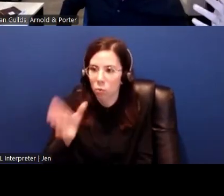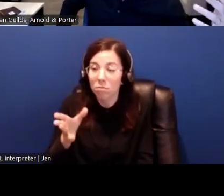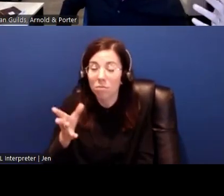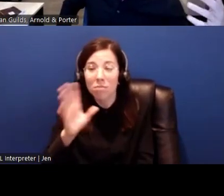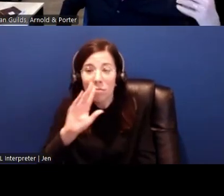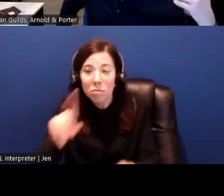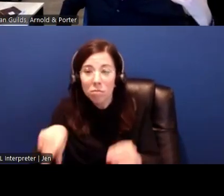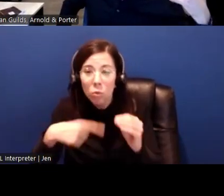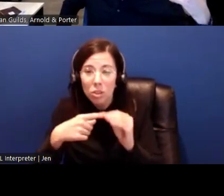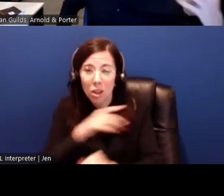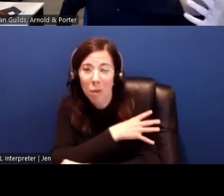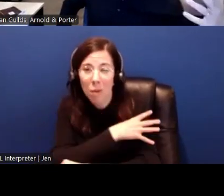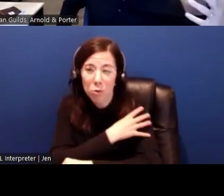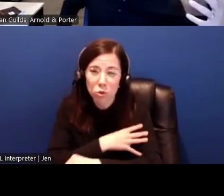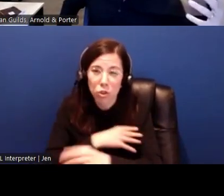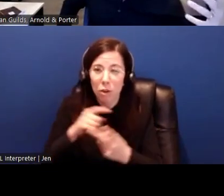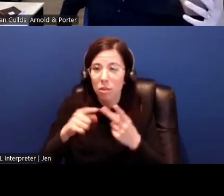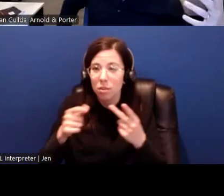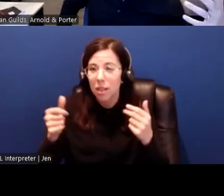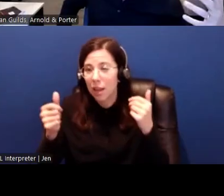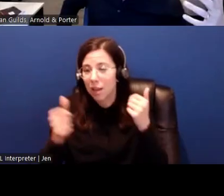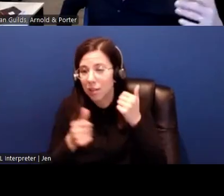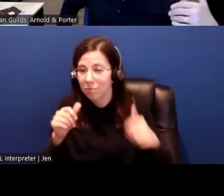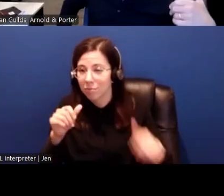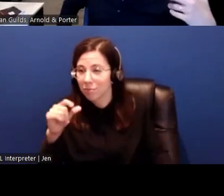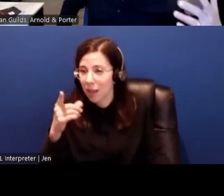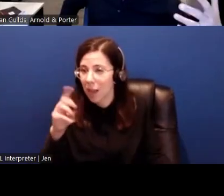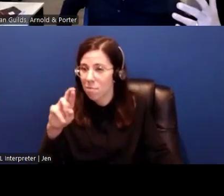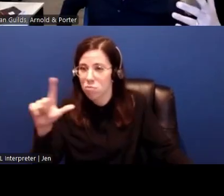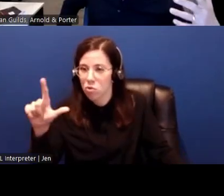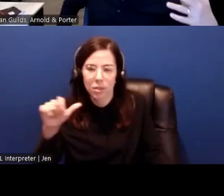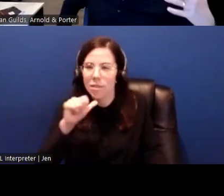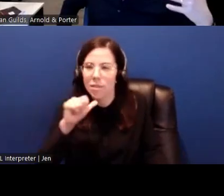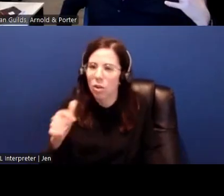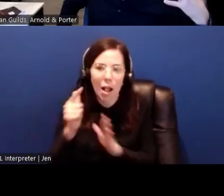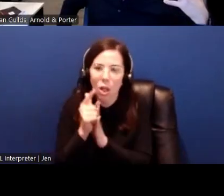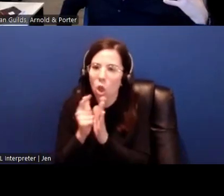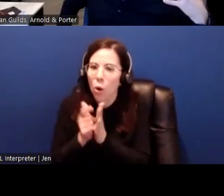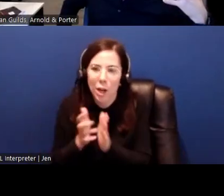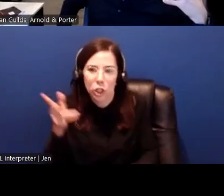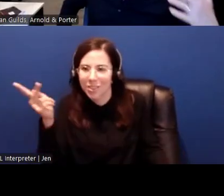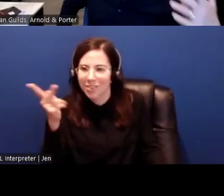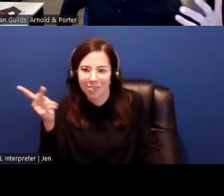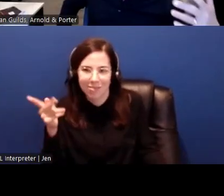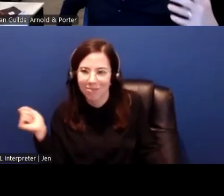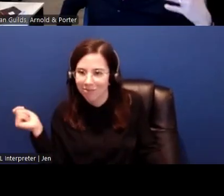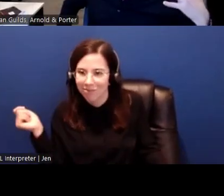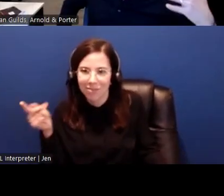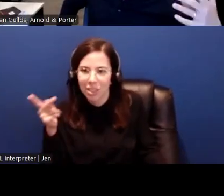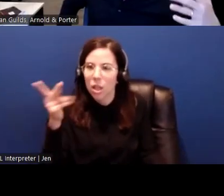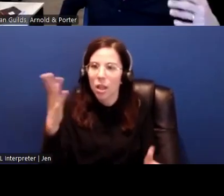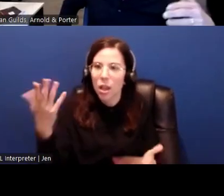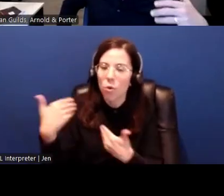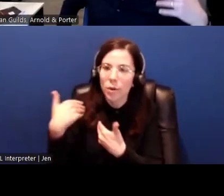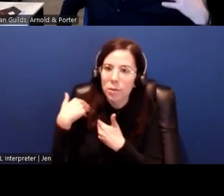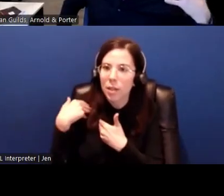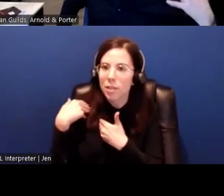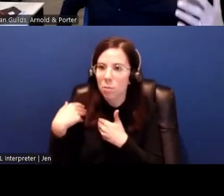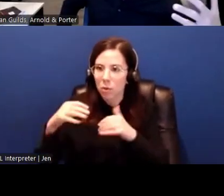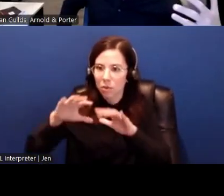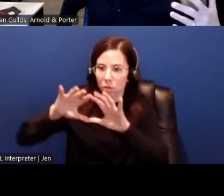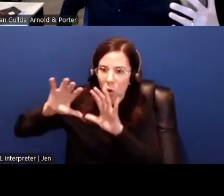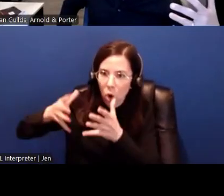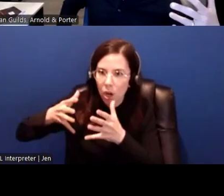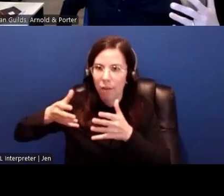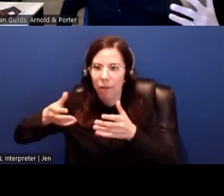and admirals who are not lawyers typically, right? These are individuals who are in charge of wings or brigades. So they